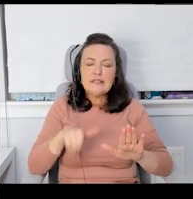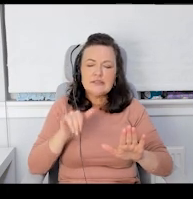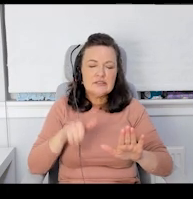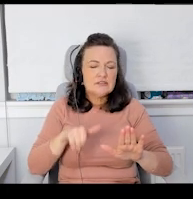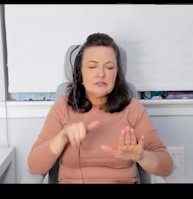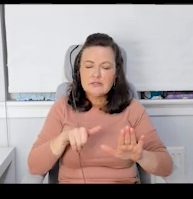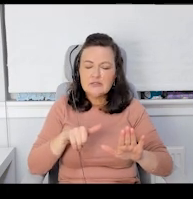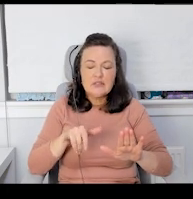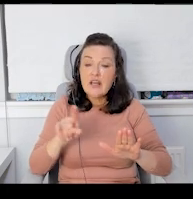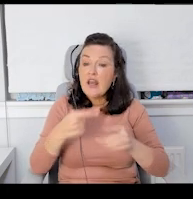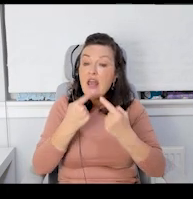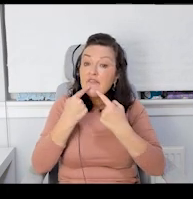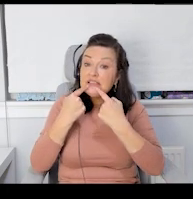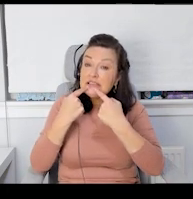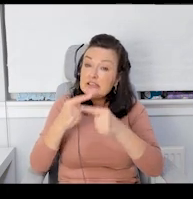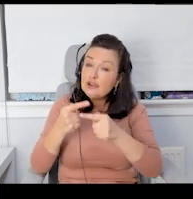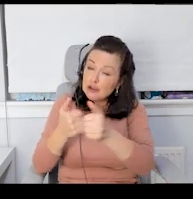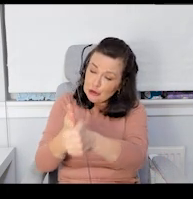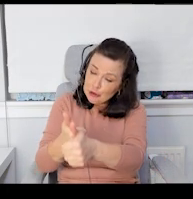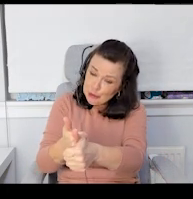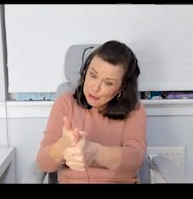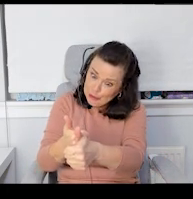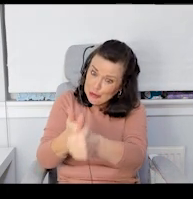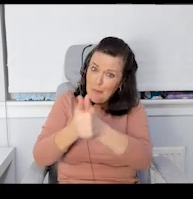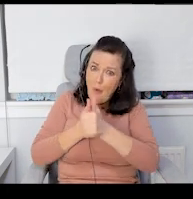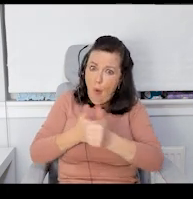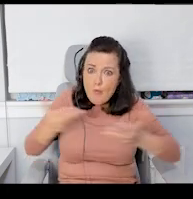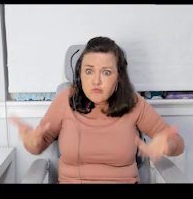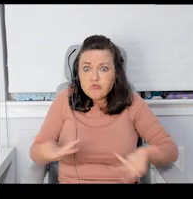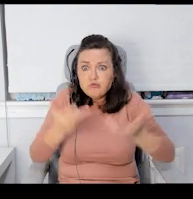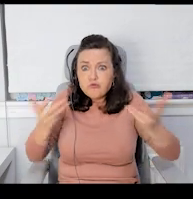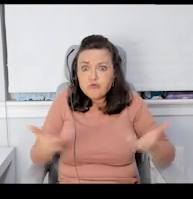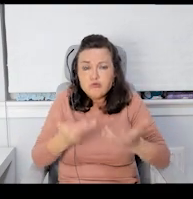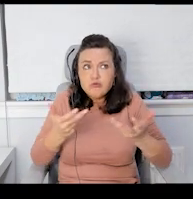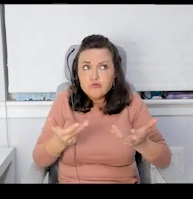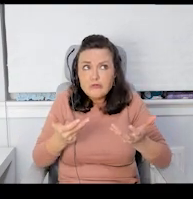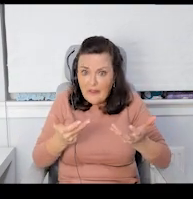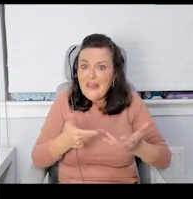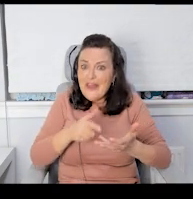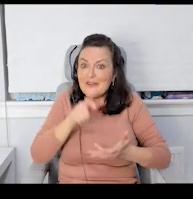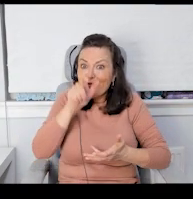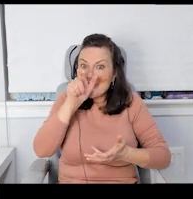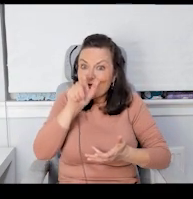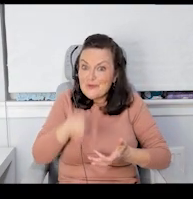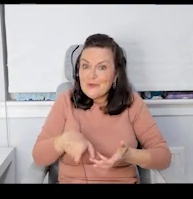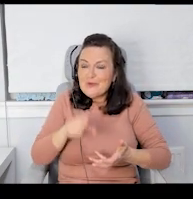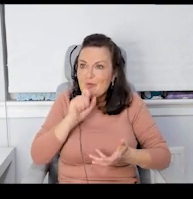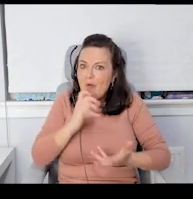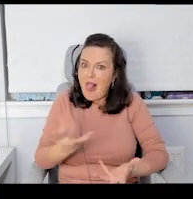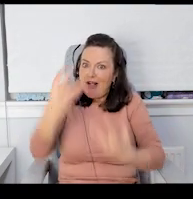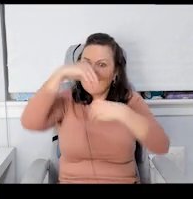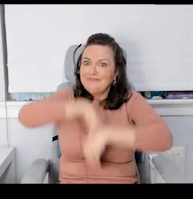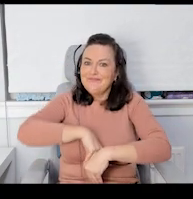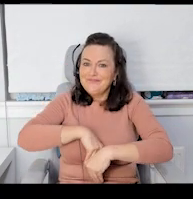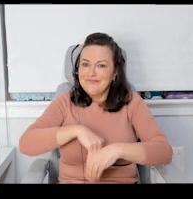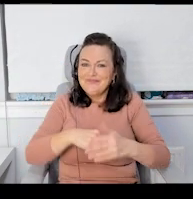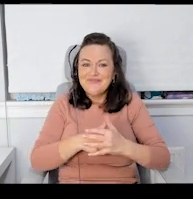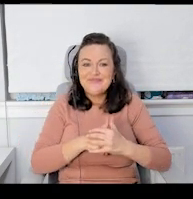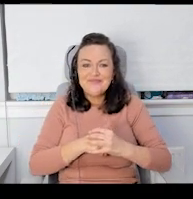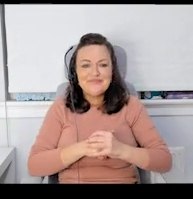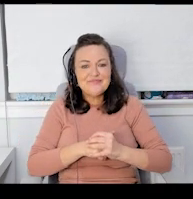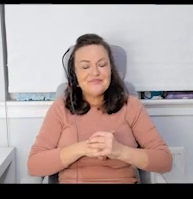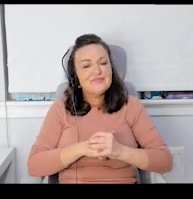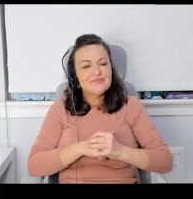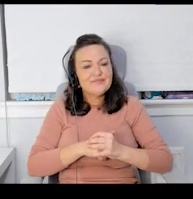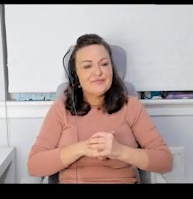If the teachers aren't fully invested in it, then how can you expect a student to take all that, right? Fantastic. Thanks, Gaudam. Bethany, I'm going to